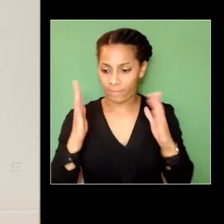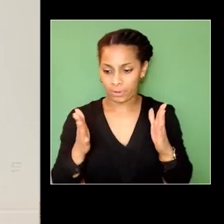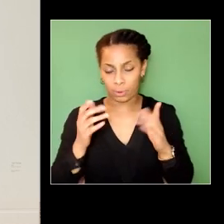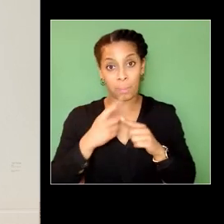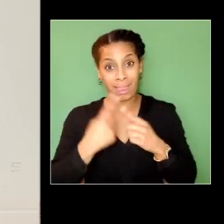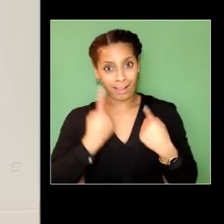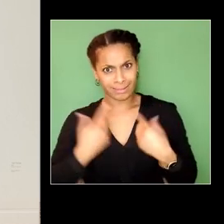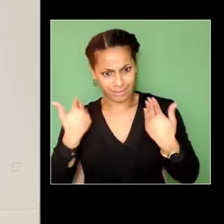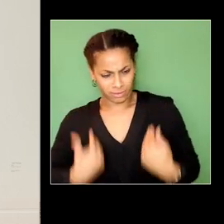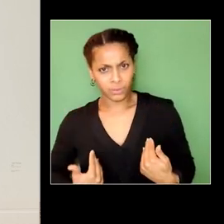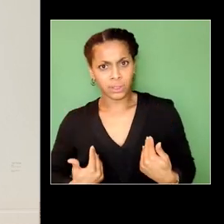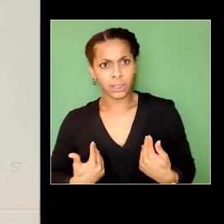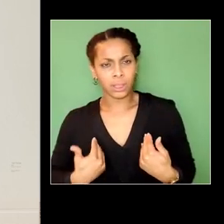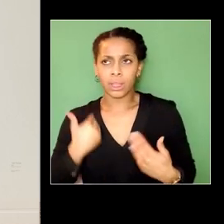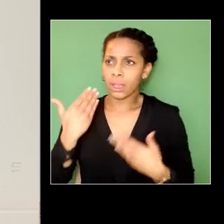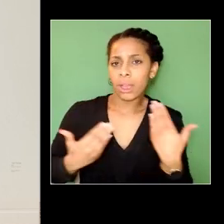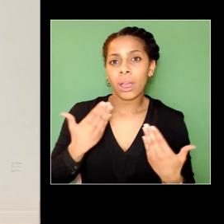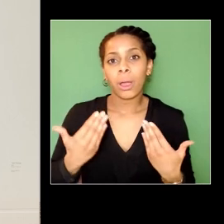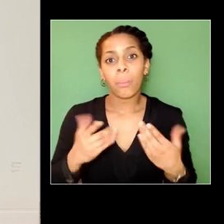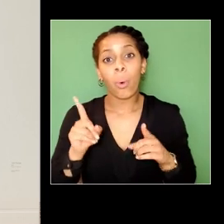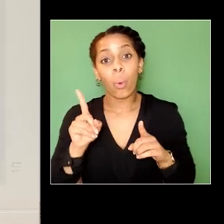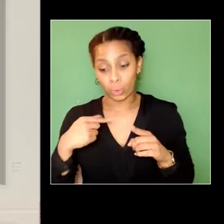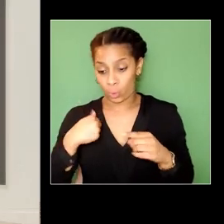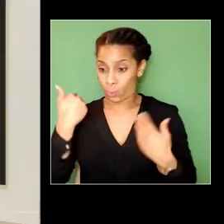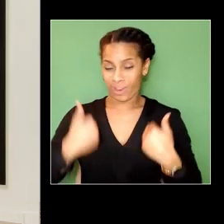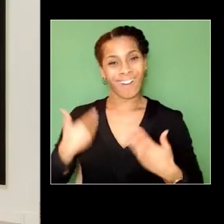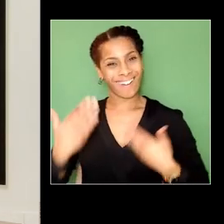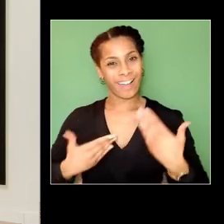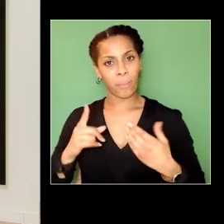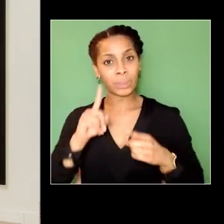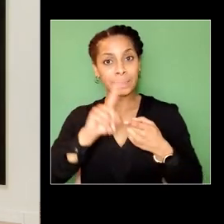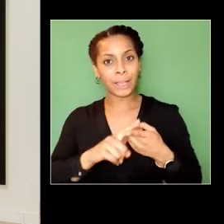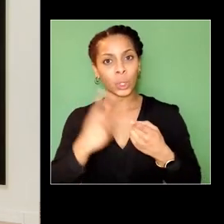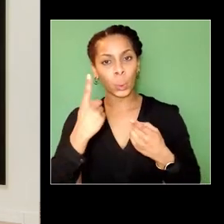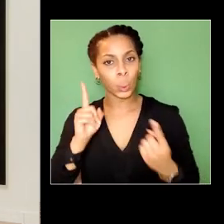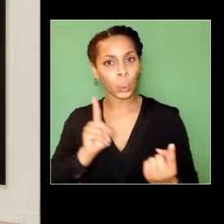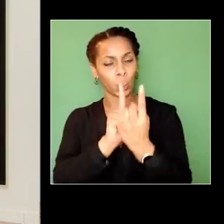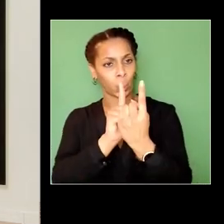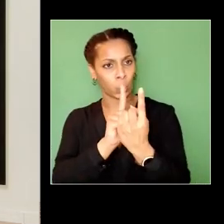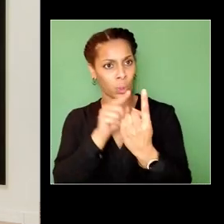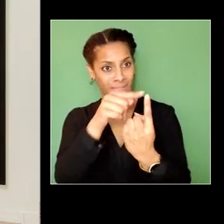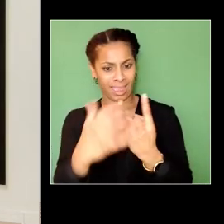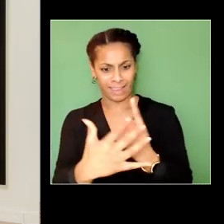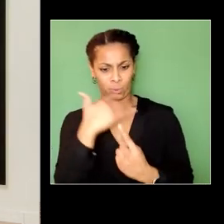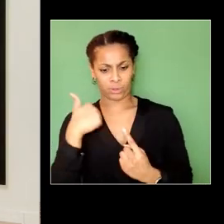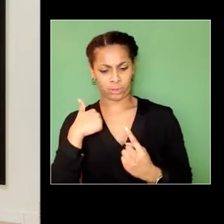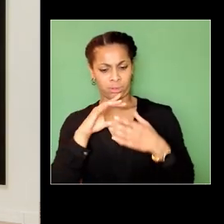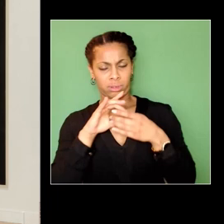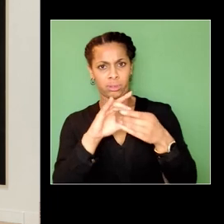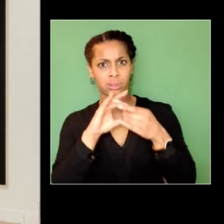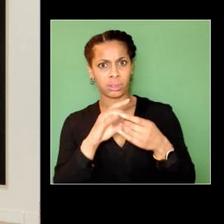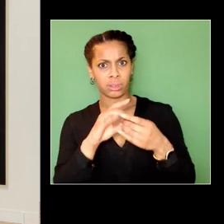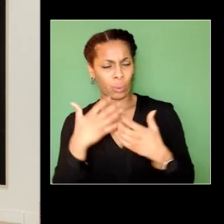that it depends on who else is in that room. Mm-hmm. And so the two really have become the same for me,